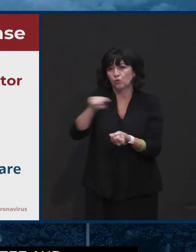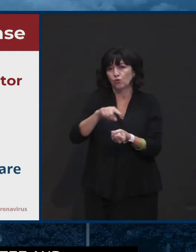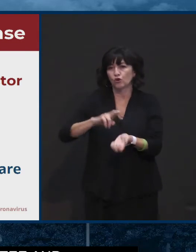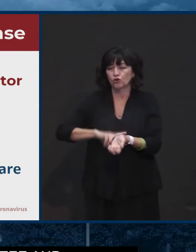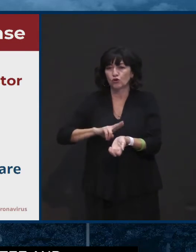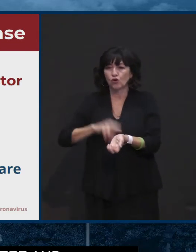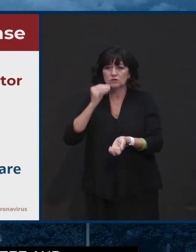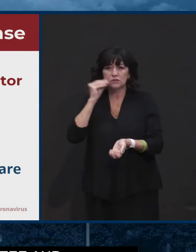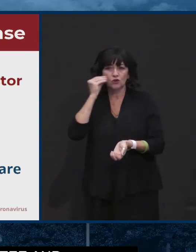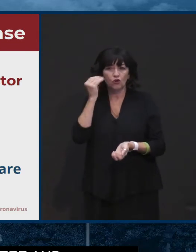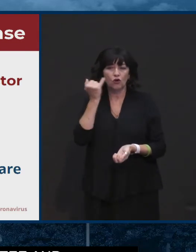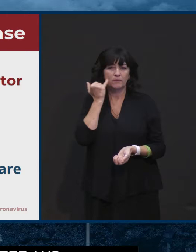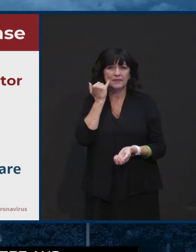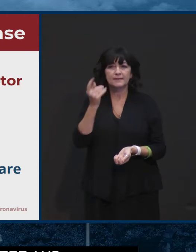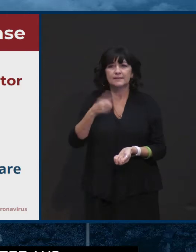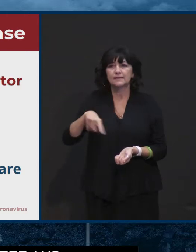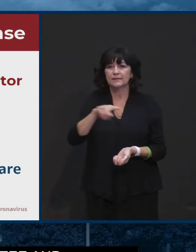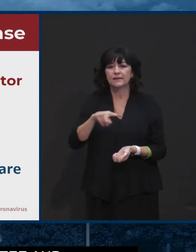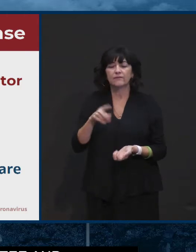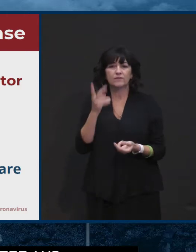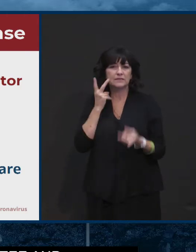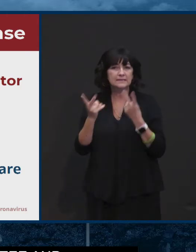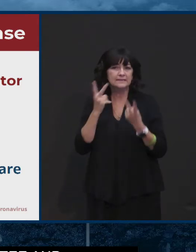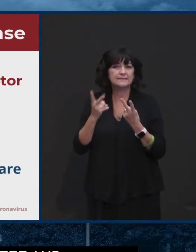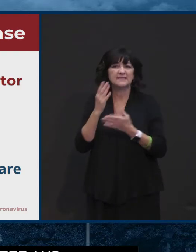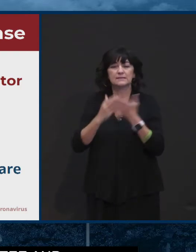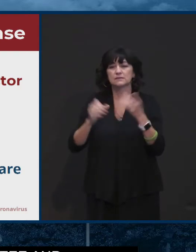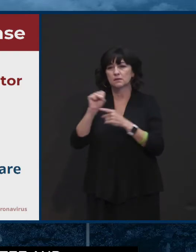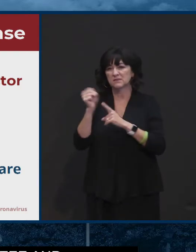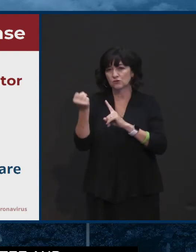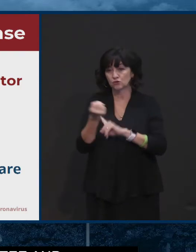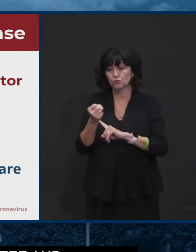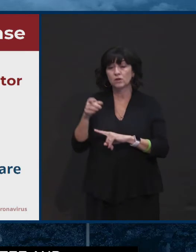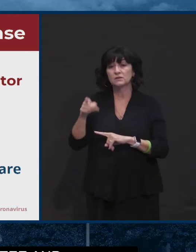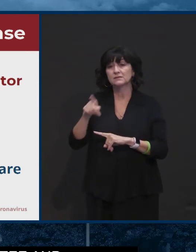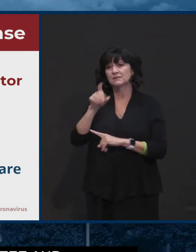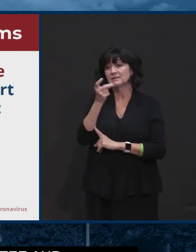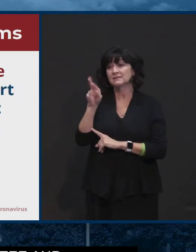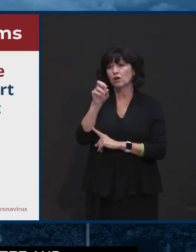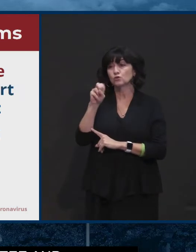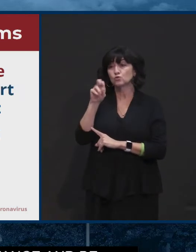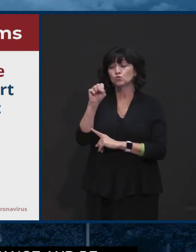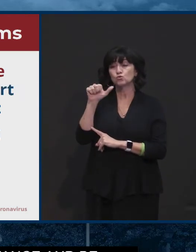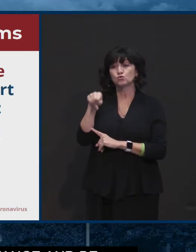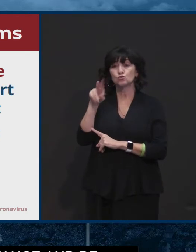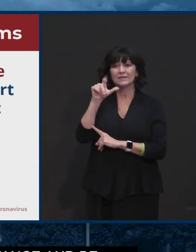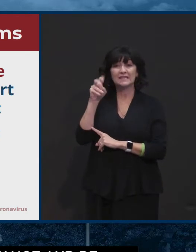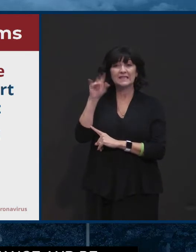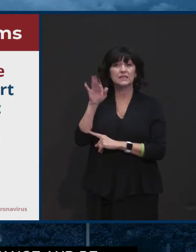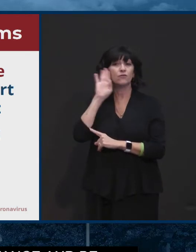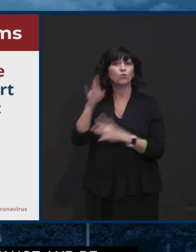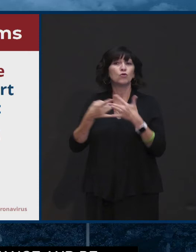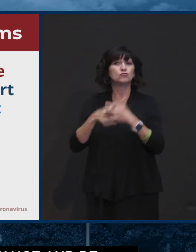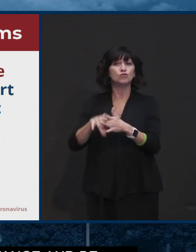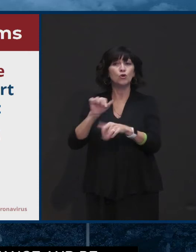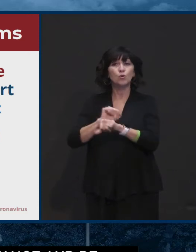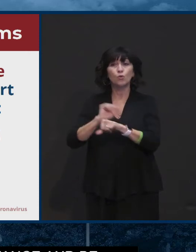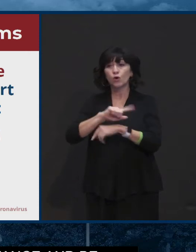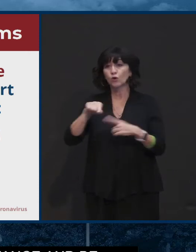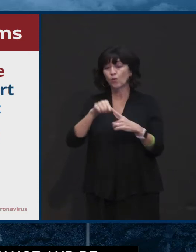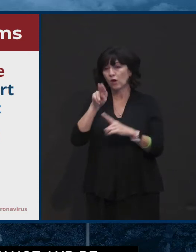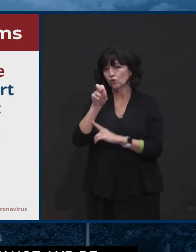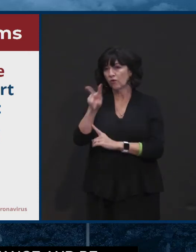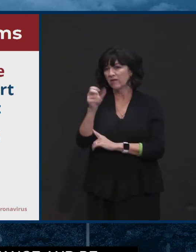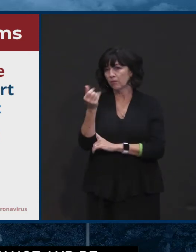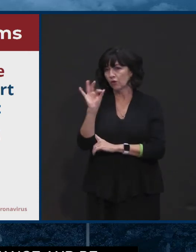very excited to add Dr. Levy to the team. She will be starting on November 9th. And we are also looking to add, we